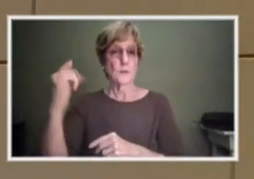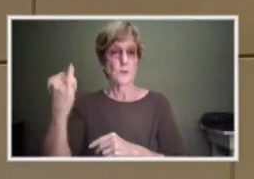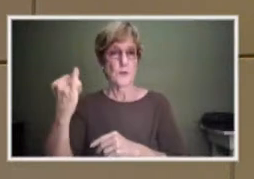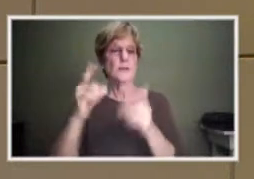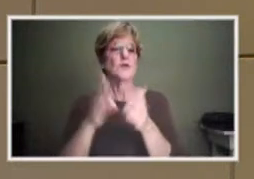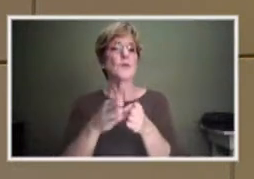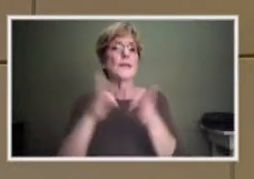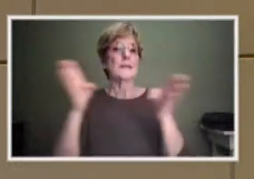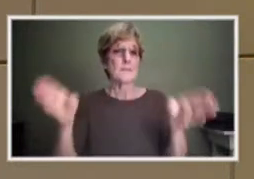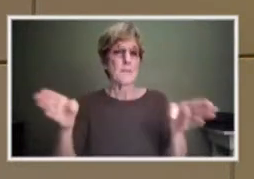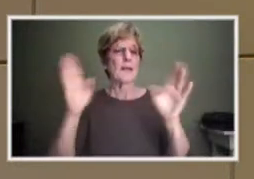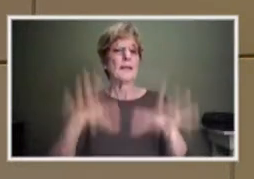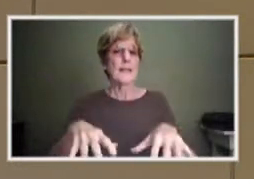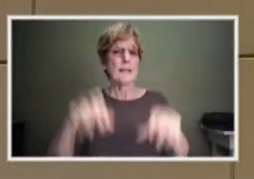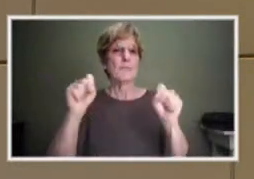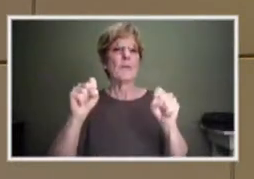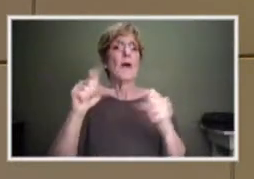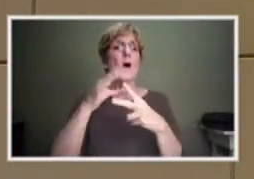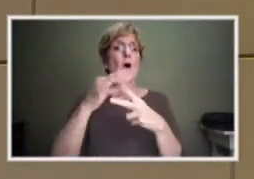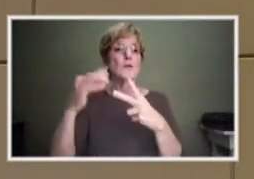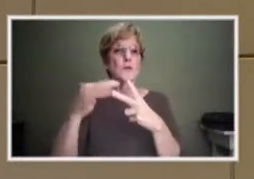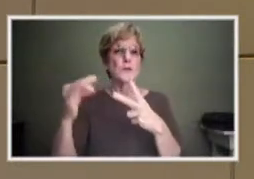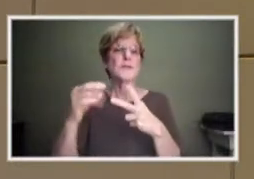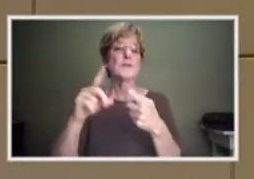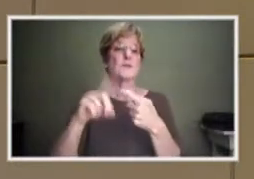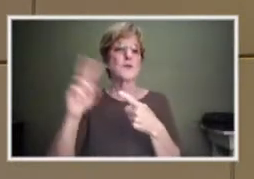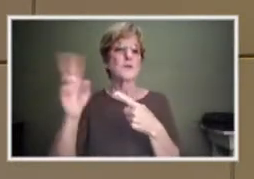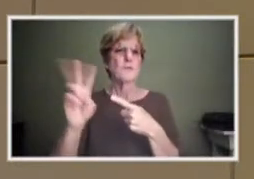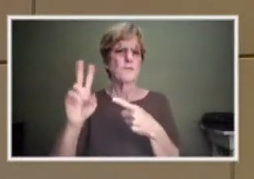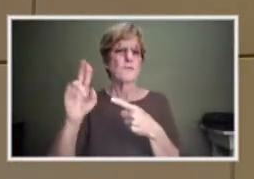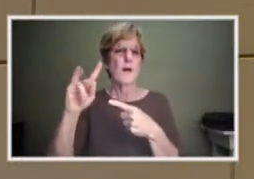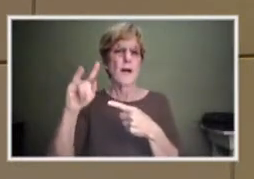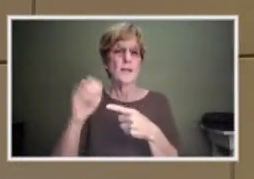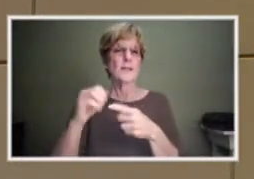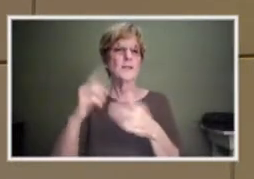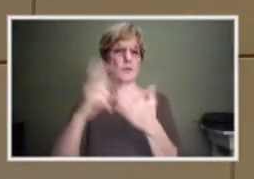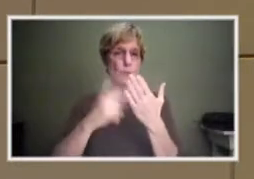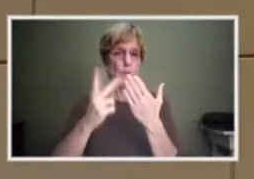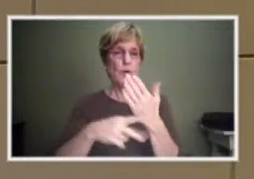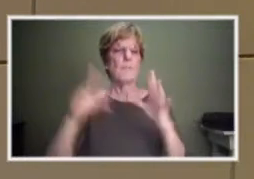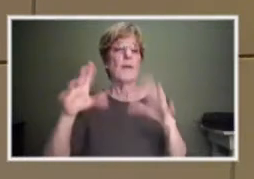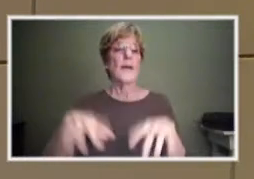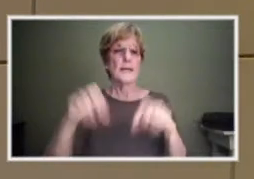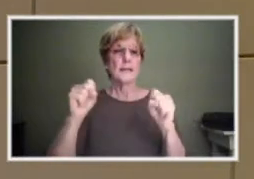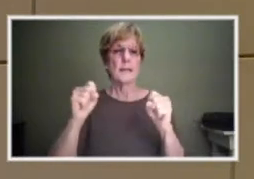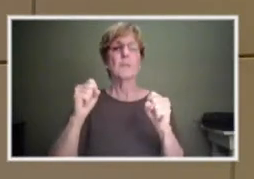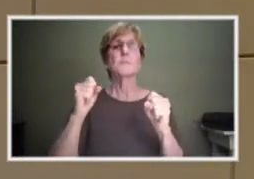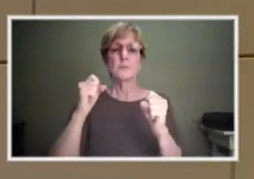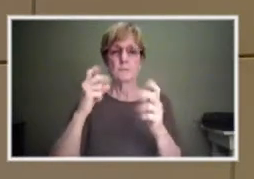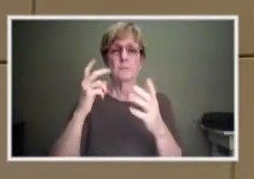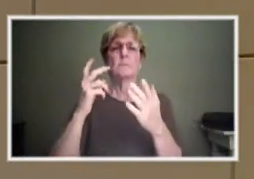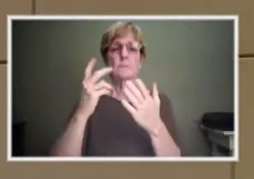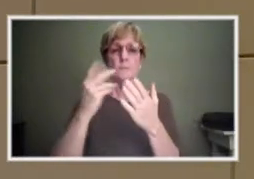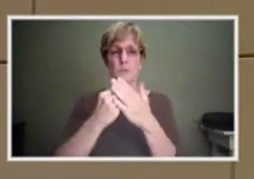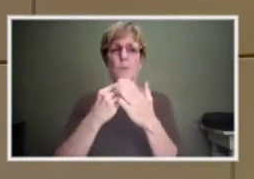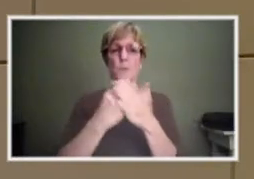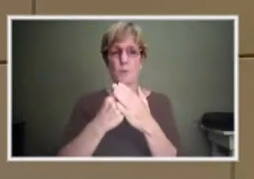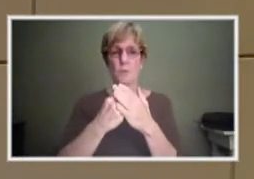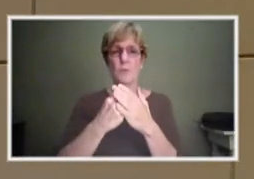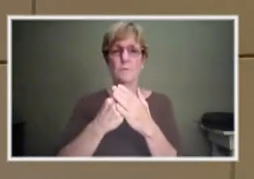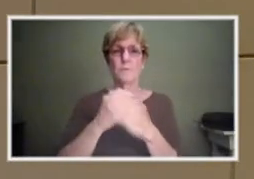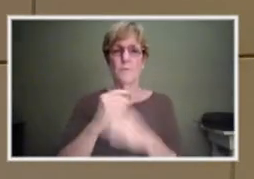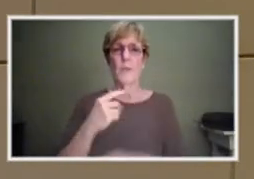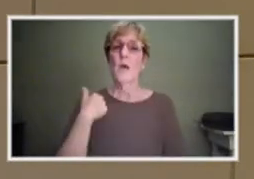the implementation of the Alternatives to Violence Program in Charlotte and adopt a budget ordinance appropriating said funds. We had